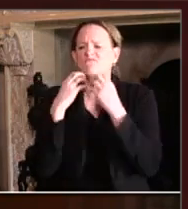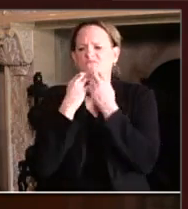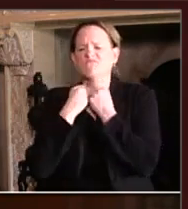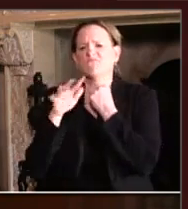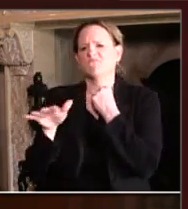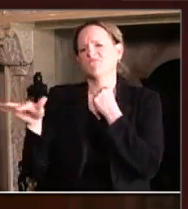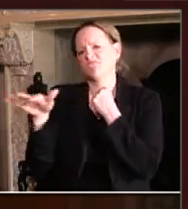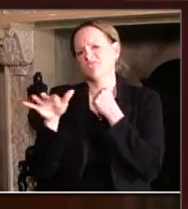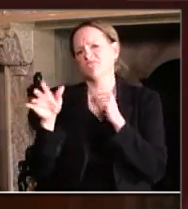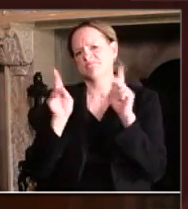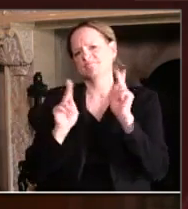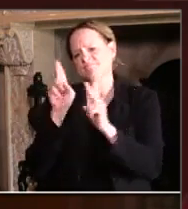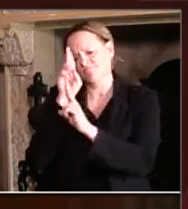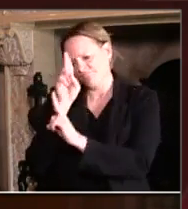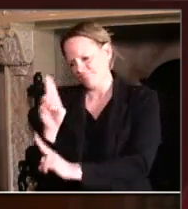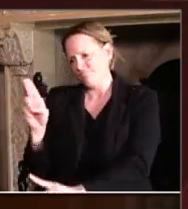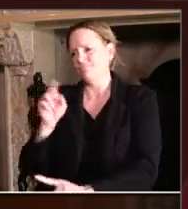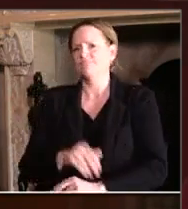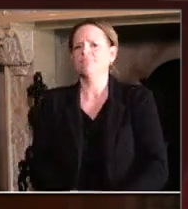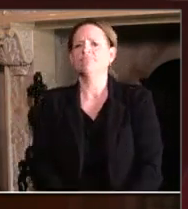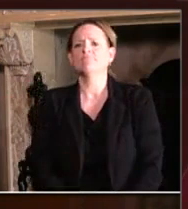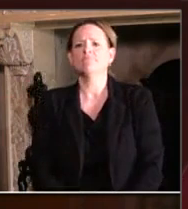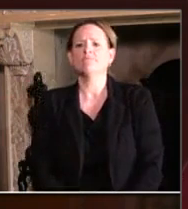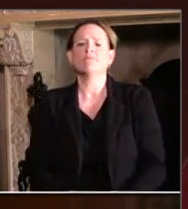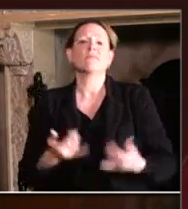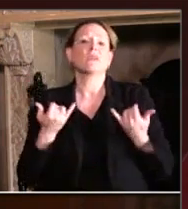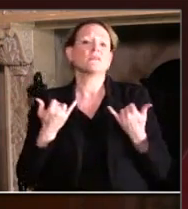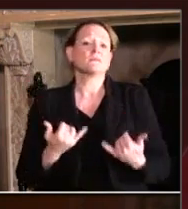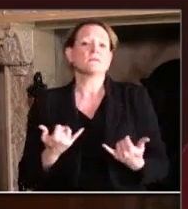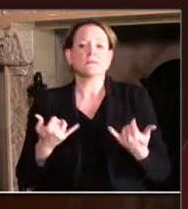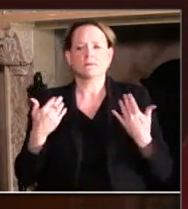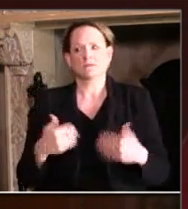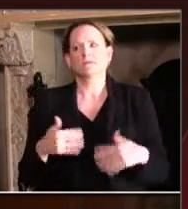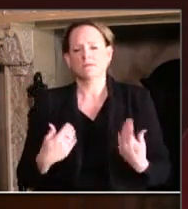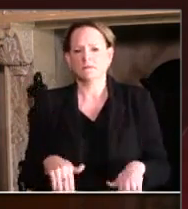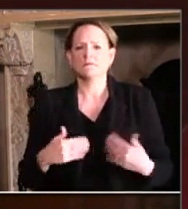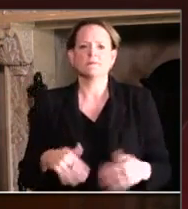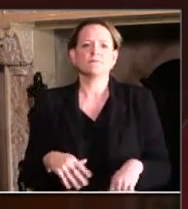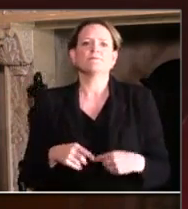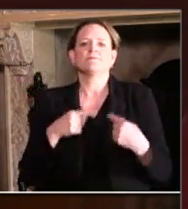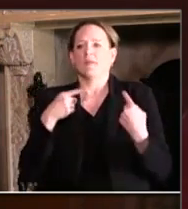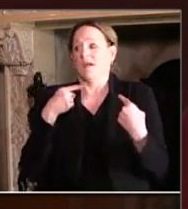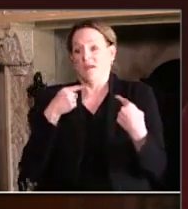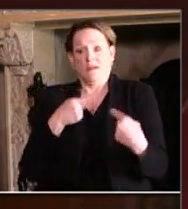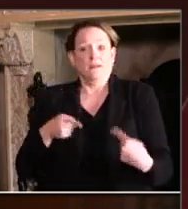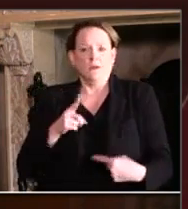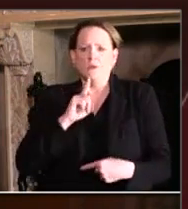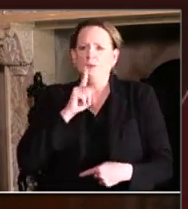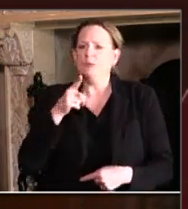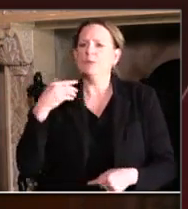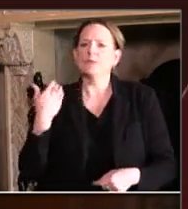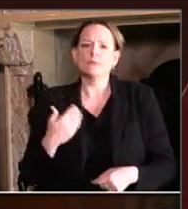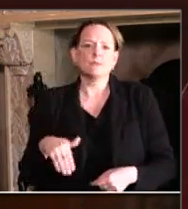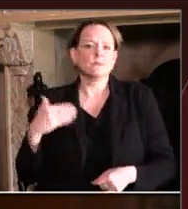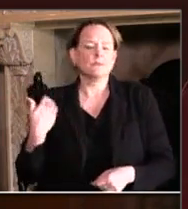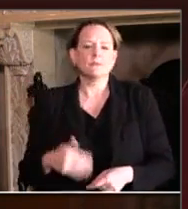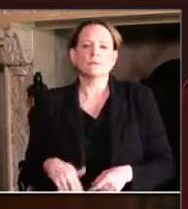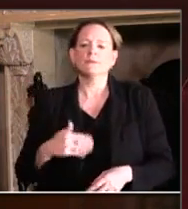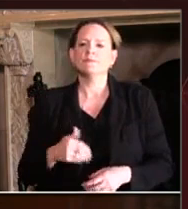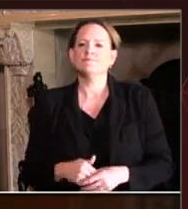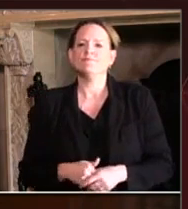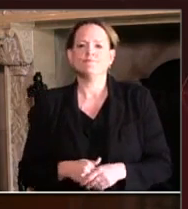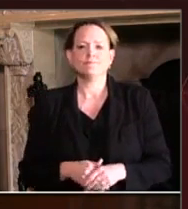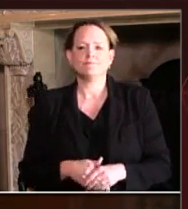these incredibly difficult times, I hope we can all remind ourselves from time to time that we should strive to be worthy of